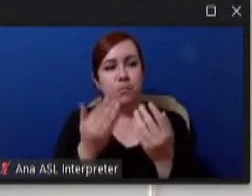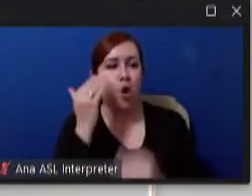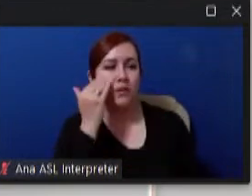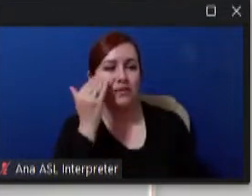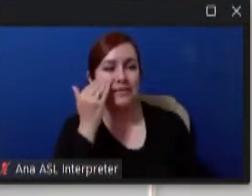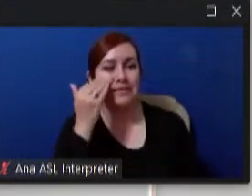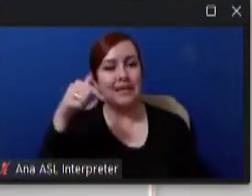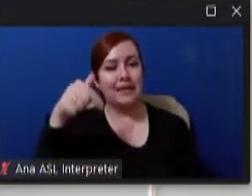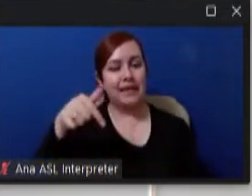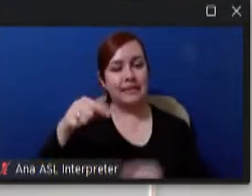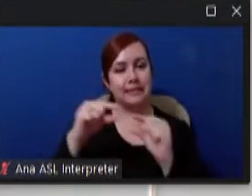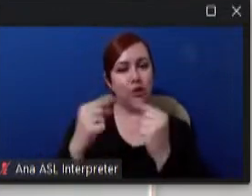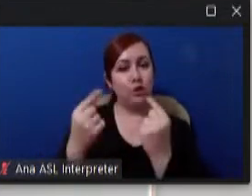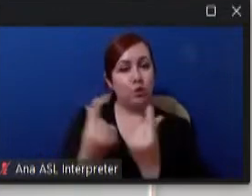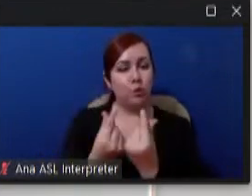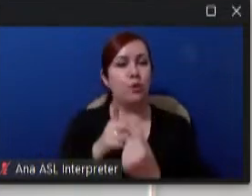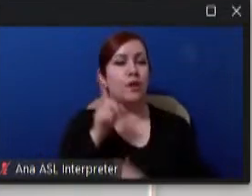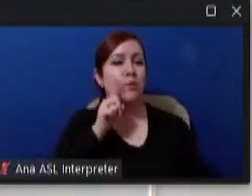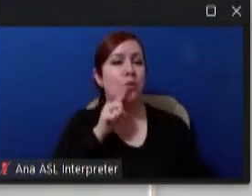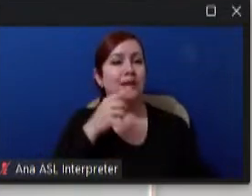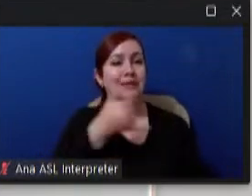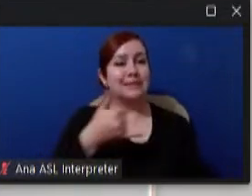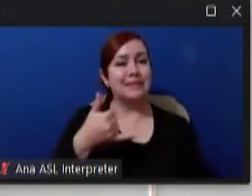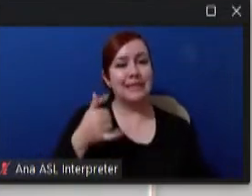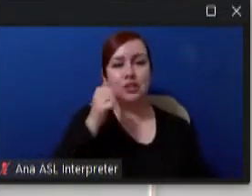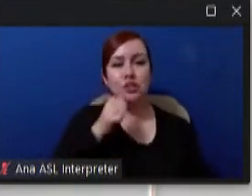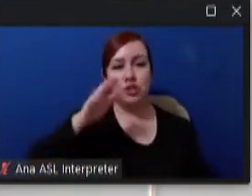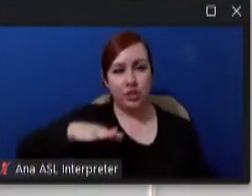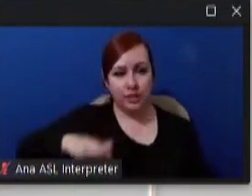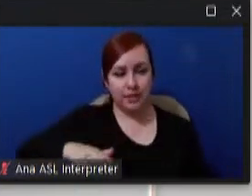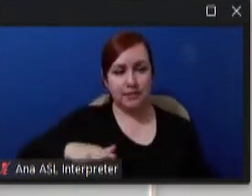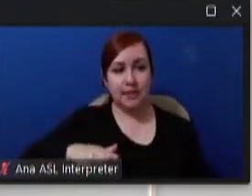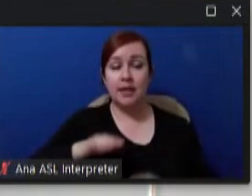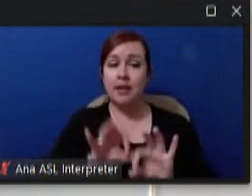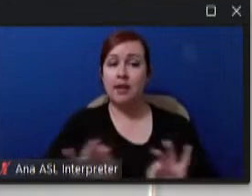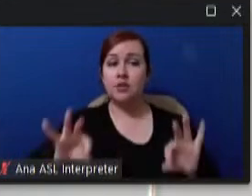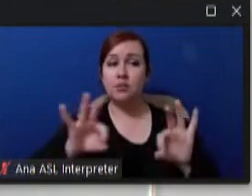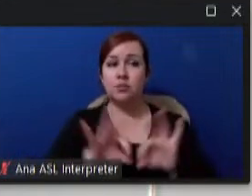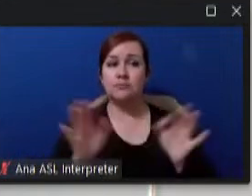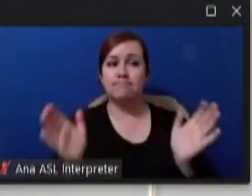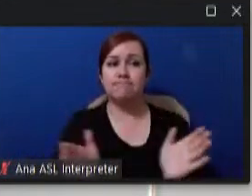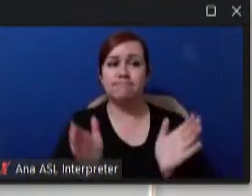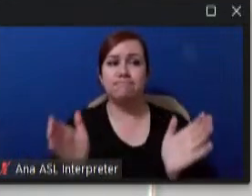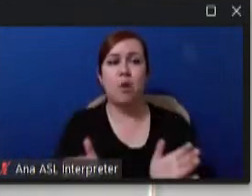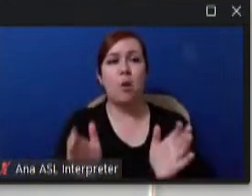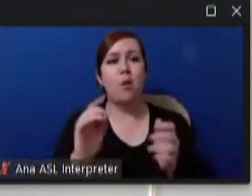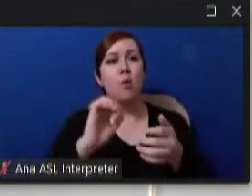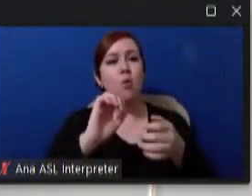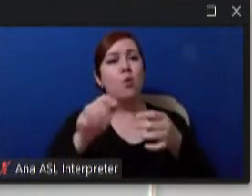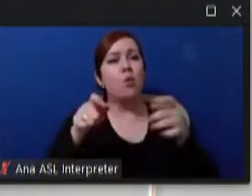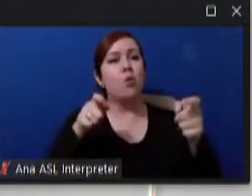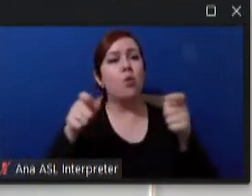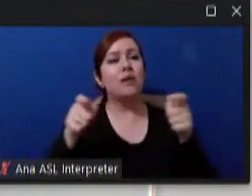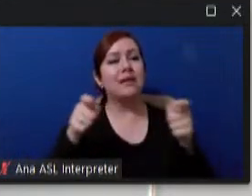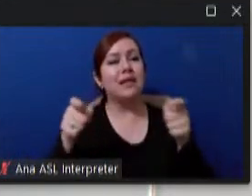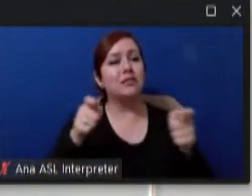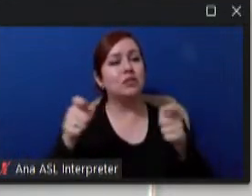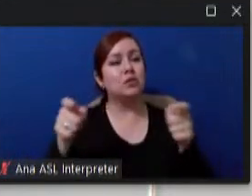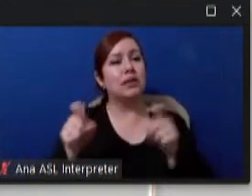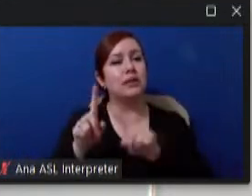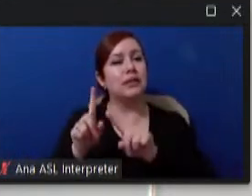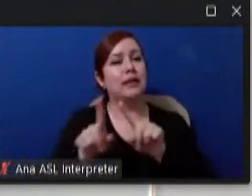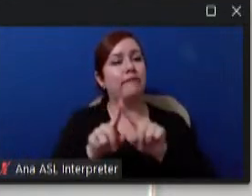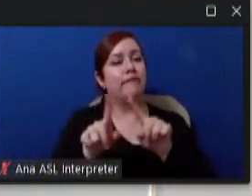the needs of this group of girls and women. It is also basic to have better